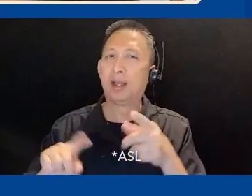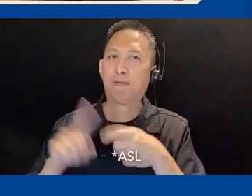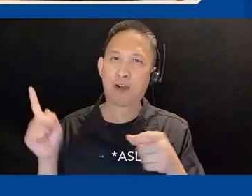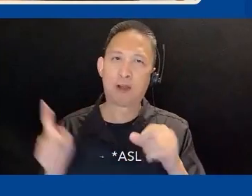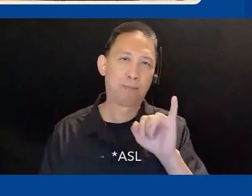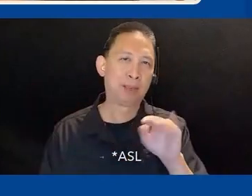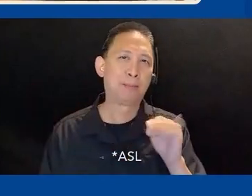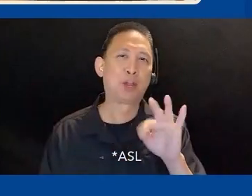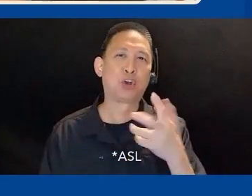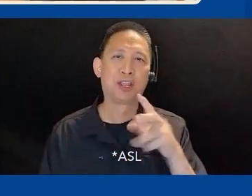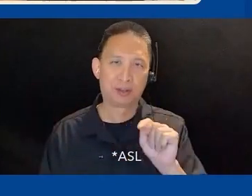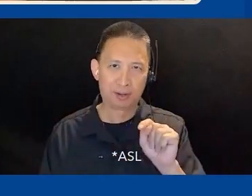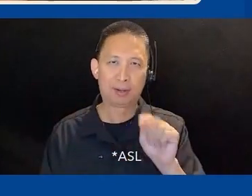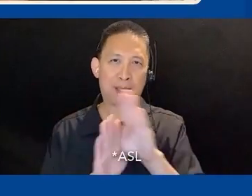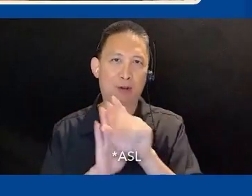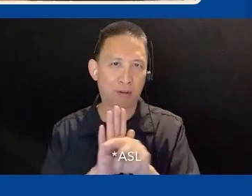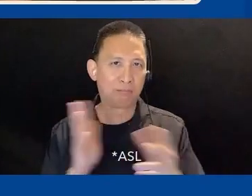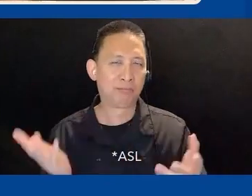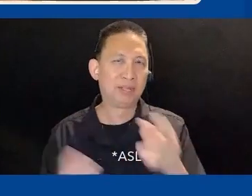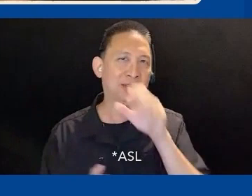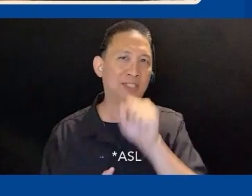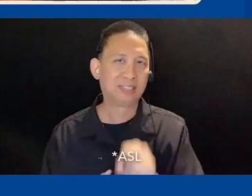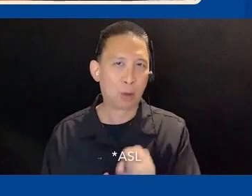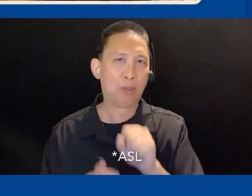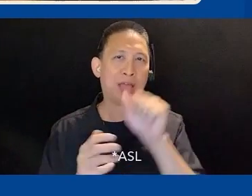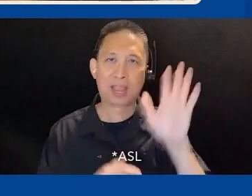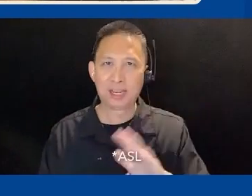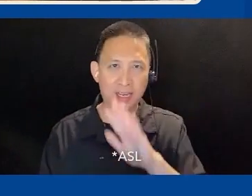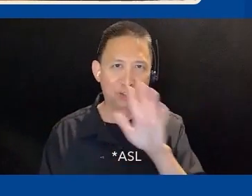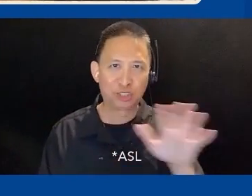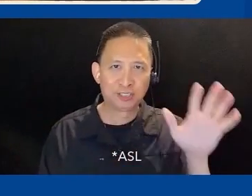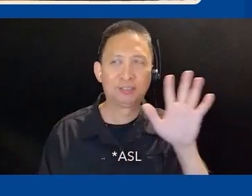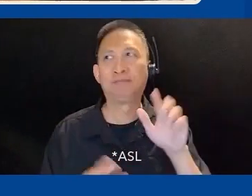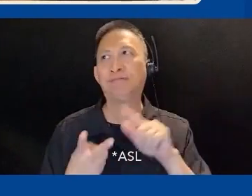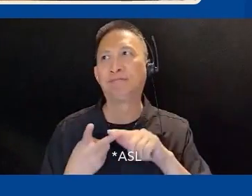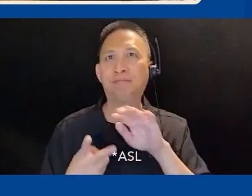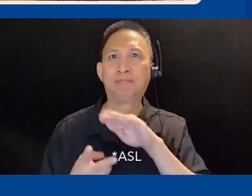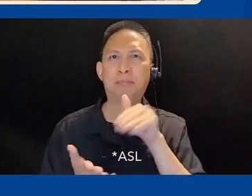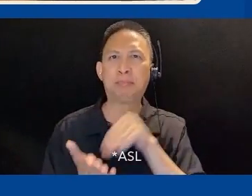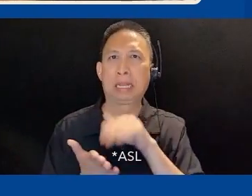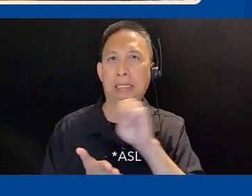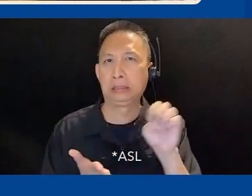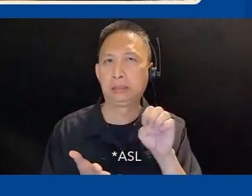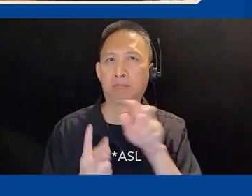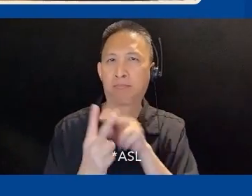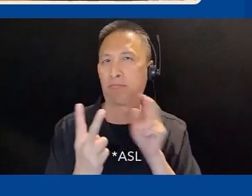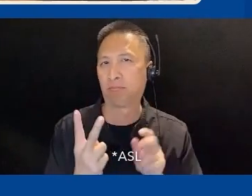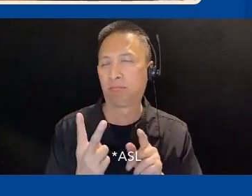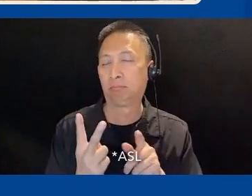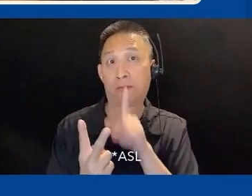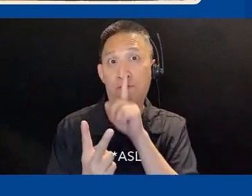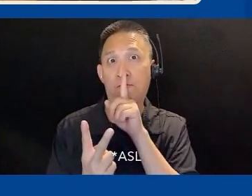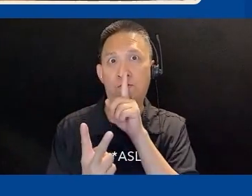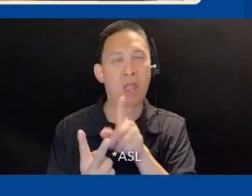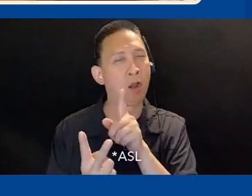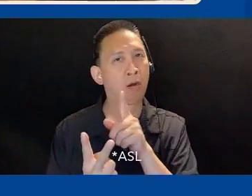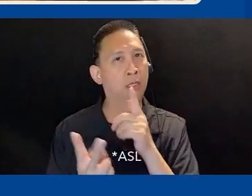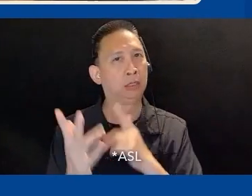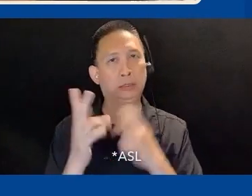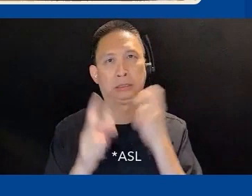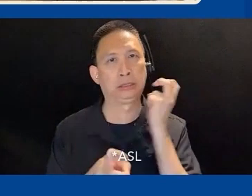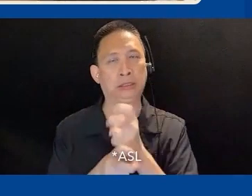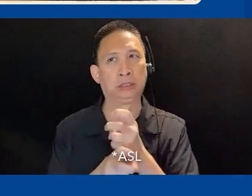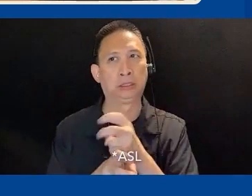Asian or Middle East. I think it's just really difficult and challenging within those communities to gain support and